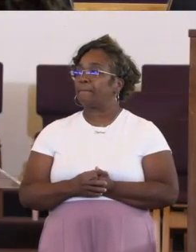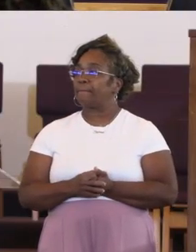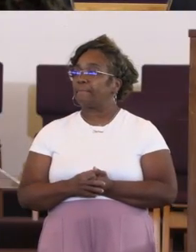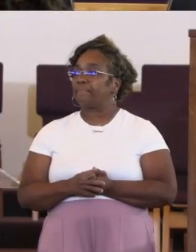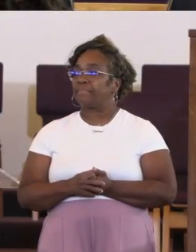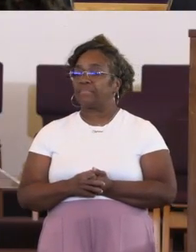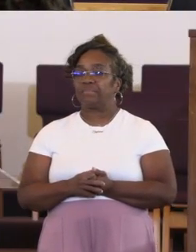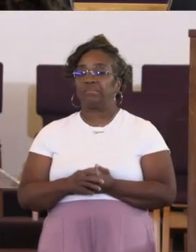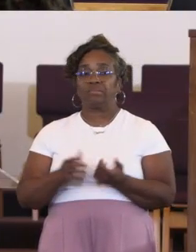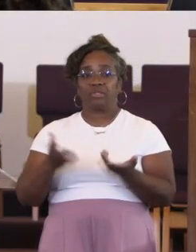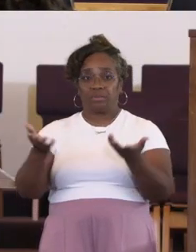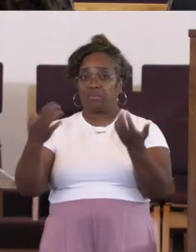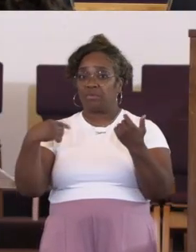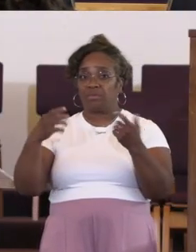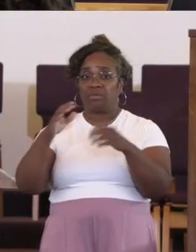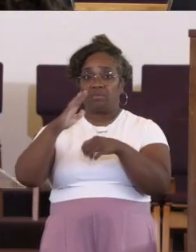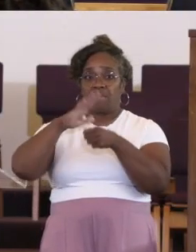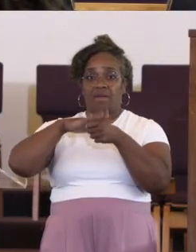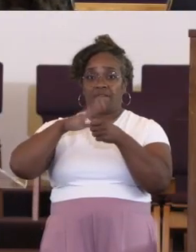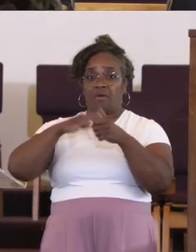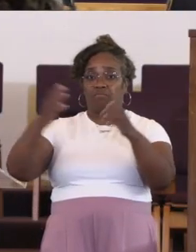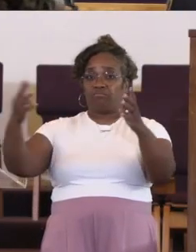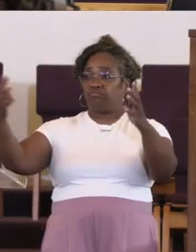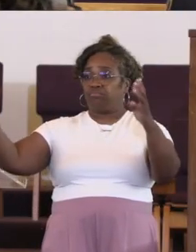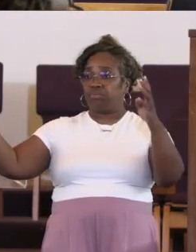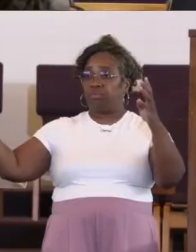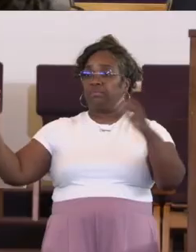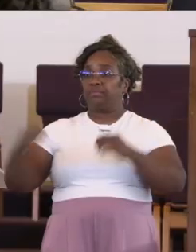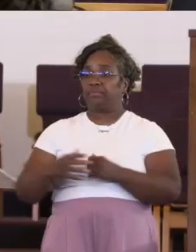Go ahead, just come on up to the microphone.